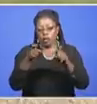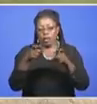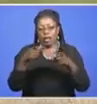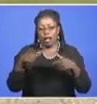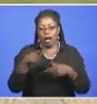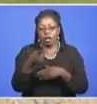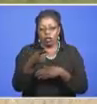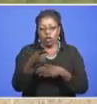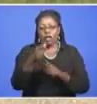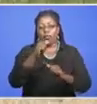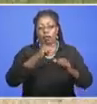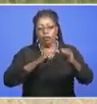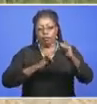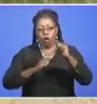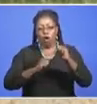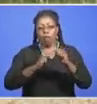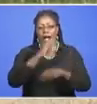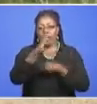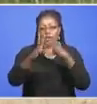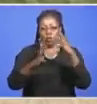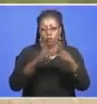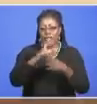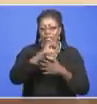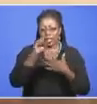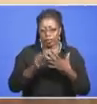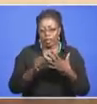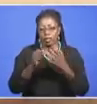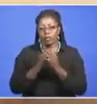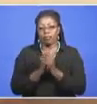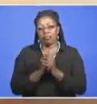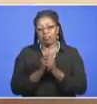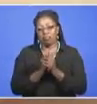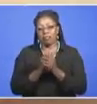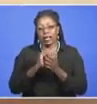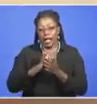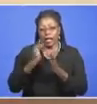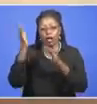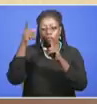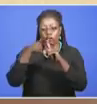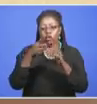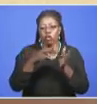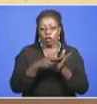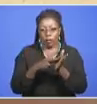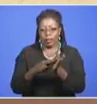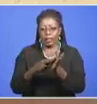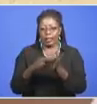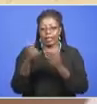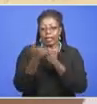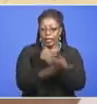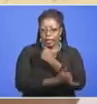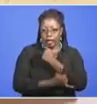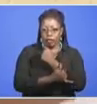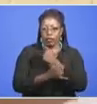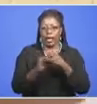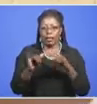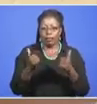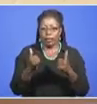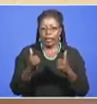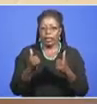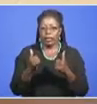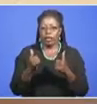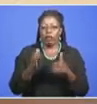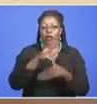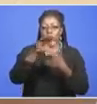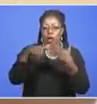Series? Now, that's the big leagues, the big dogs, though. I hope we represent our country and that we play with